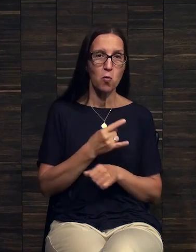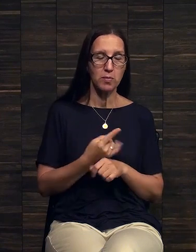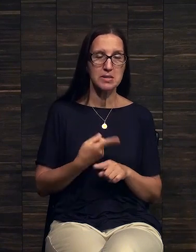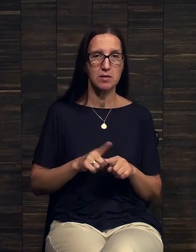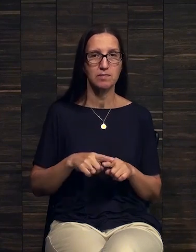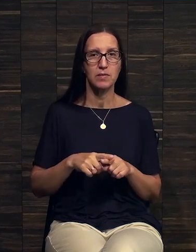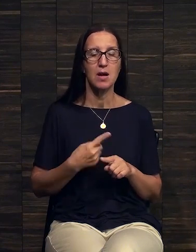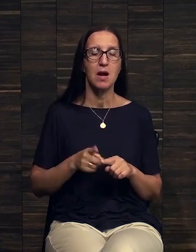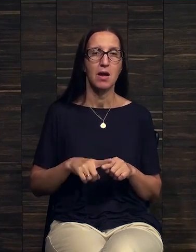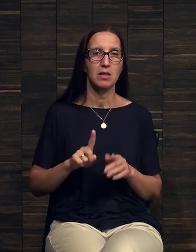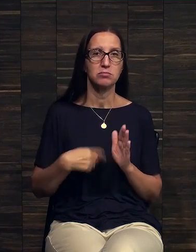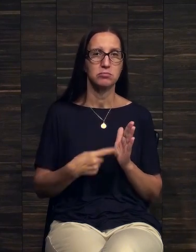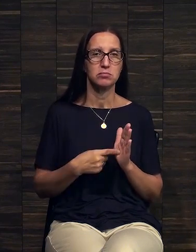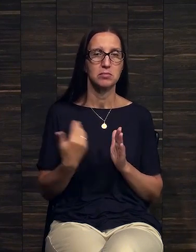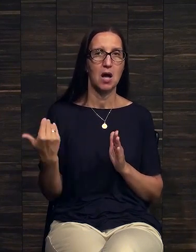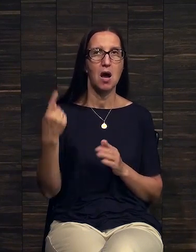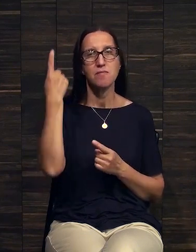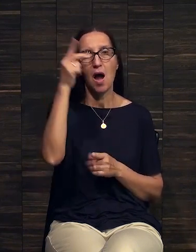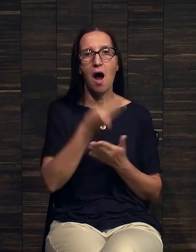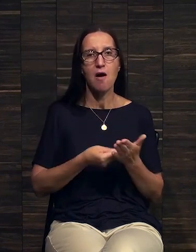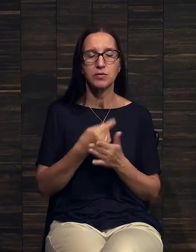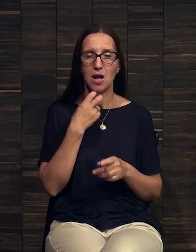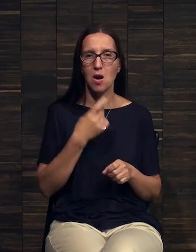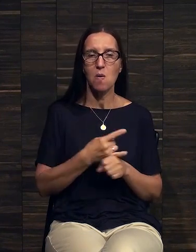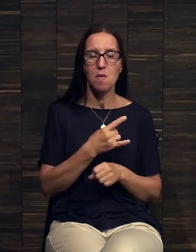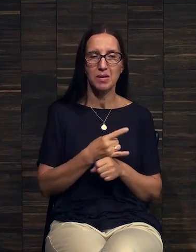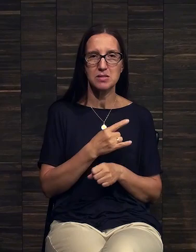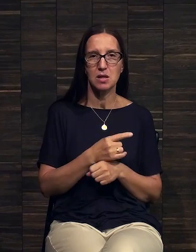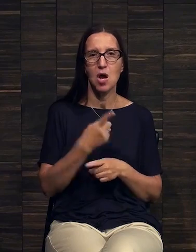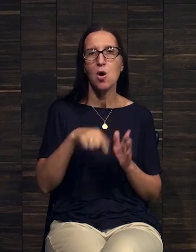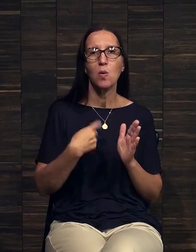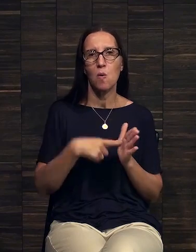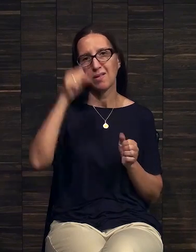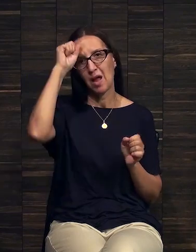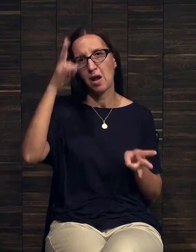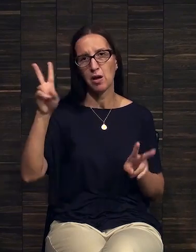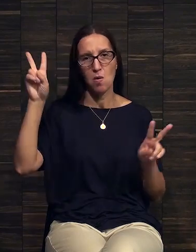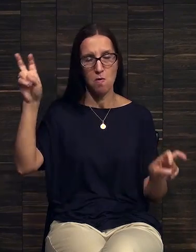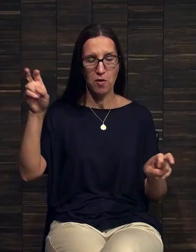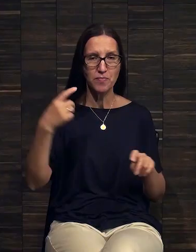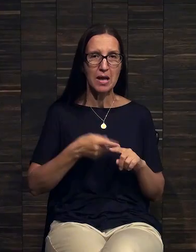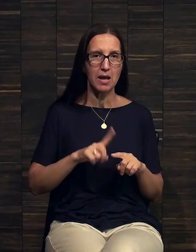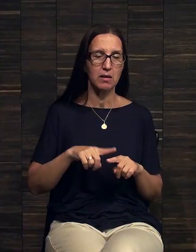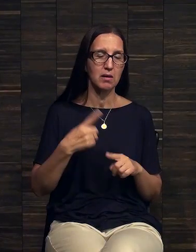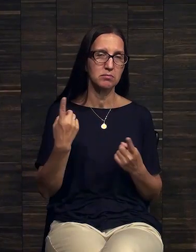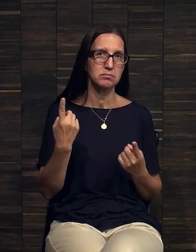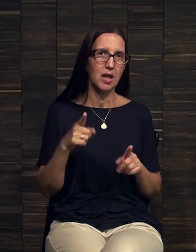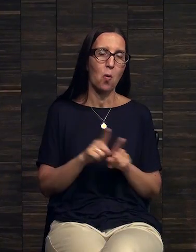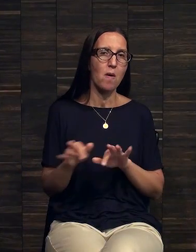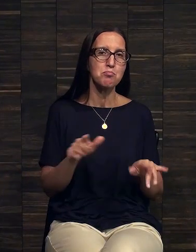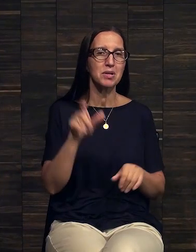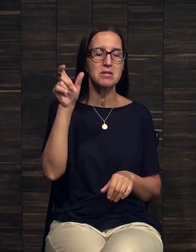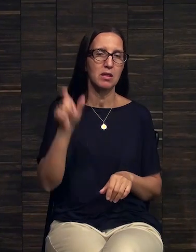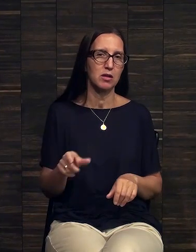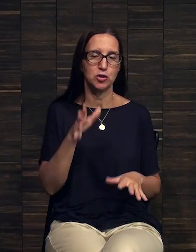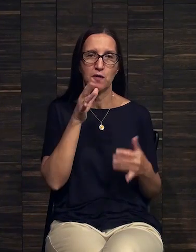famous comics. And the city of sins, it's one of the most outstanding